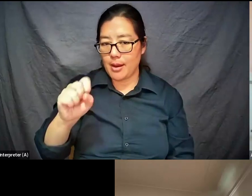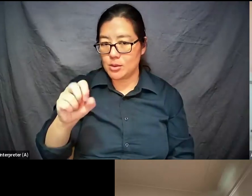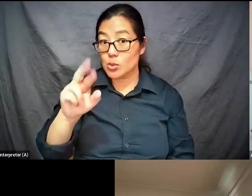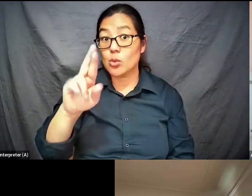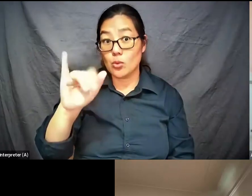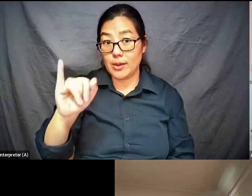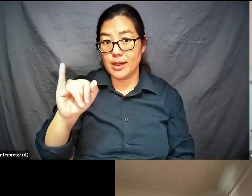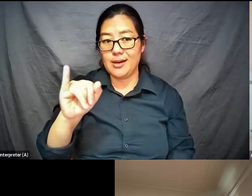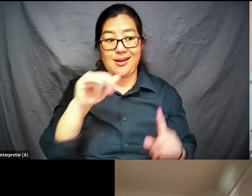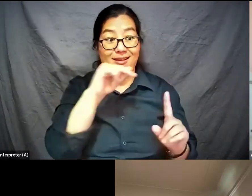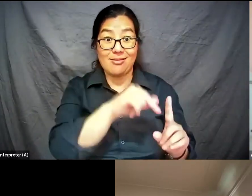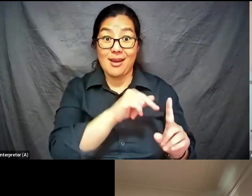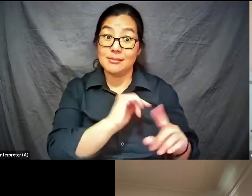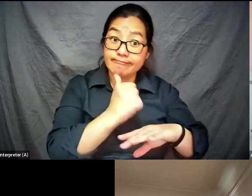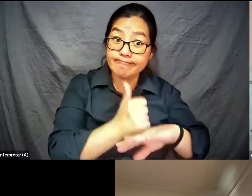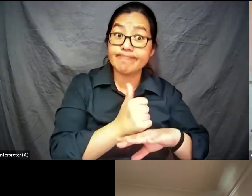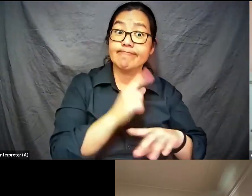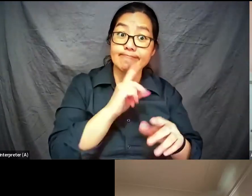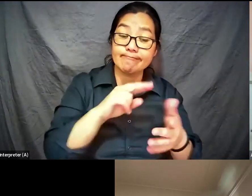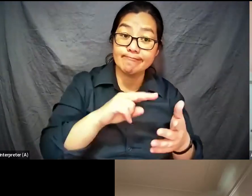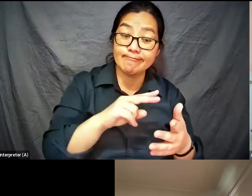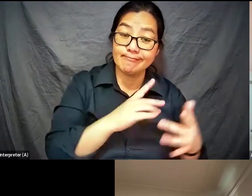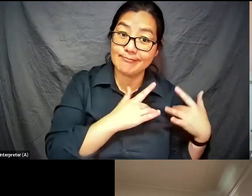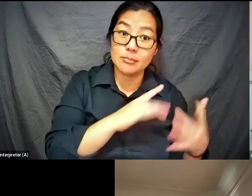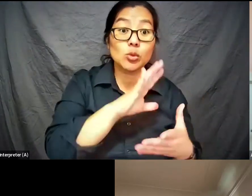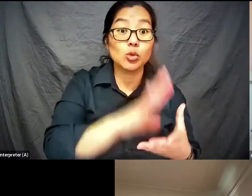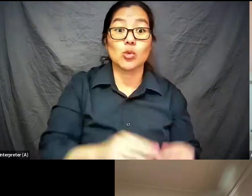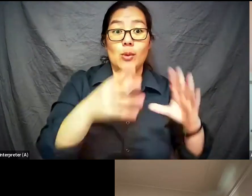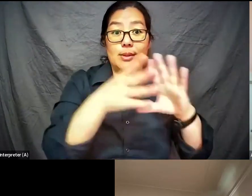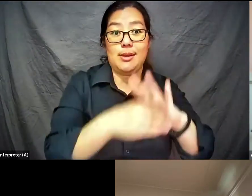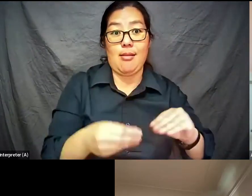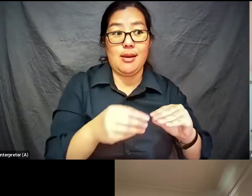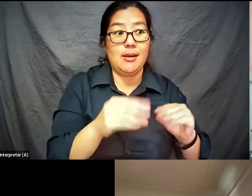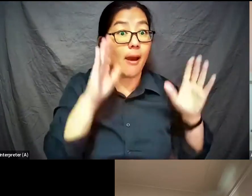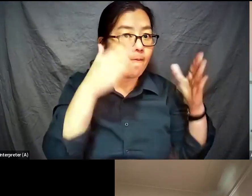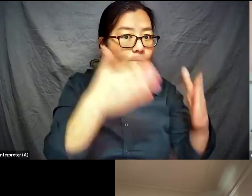can that be a vehicle for that?